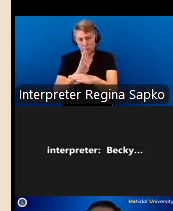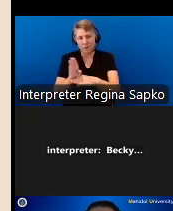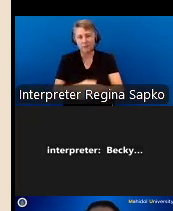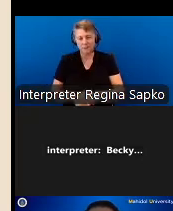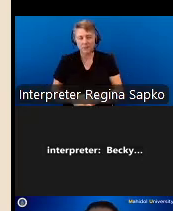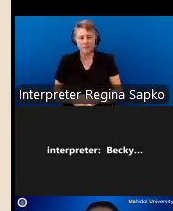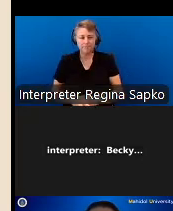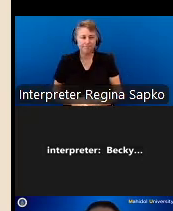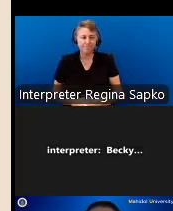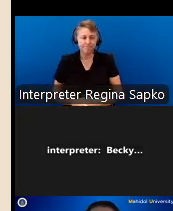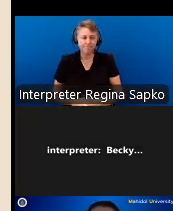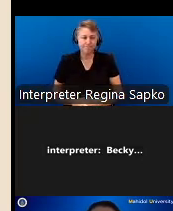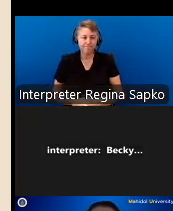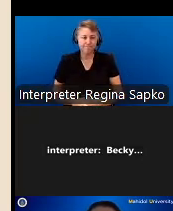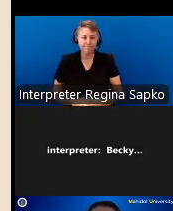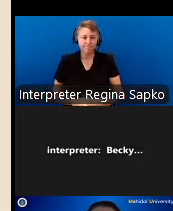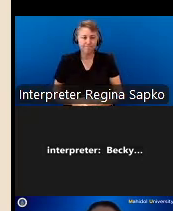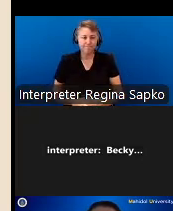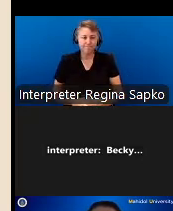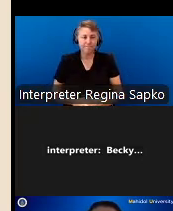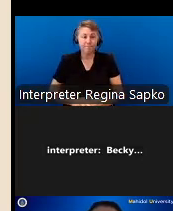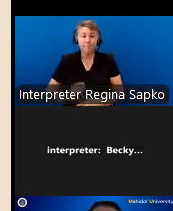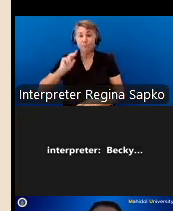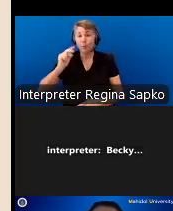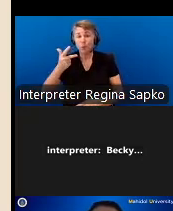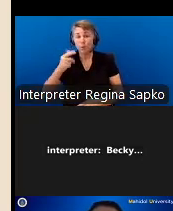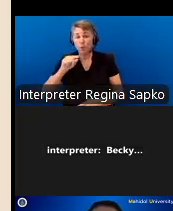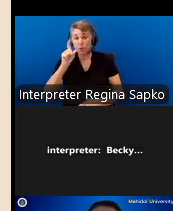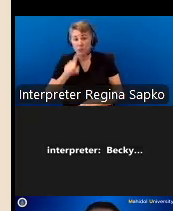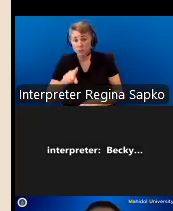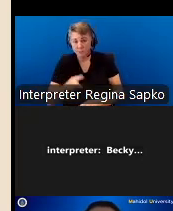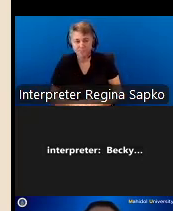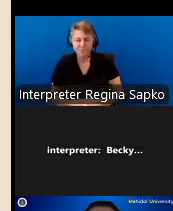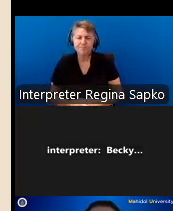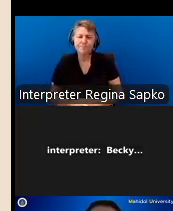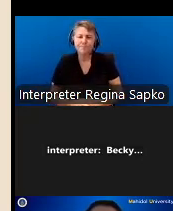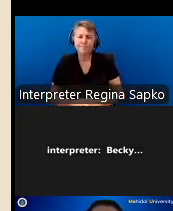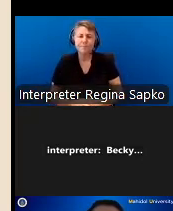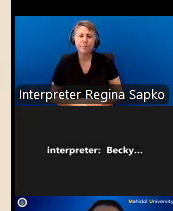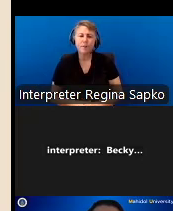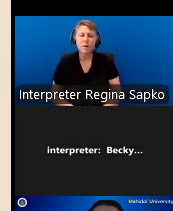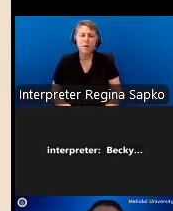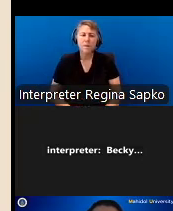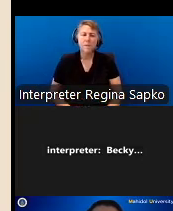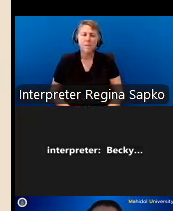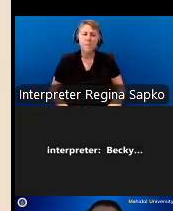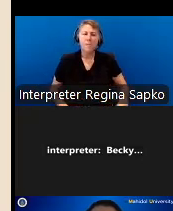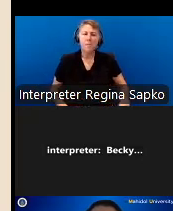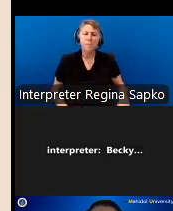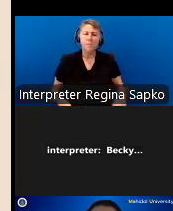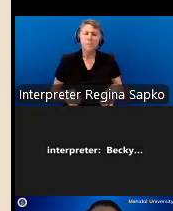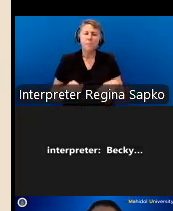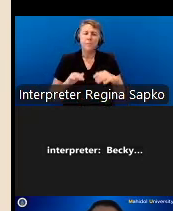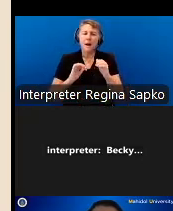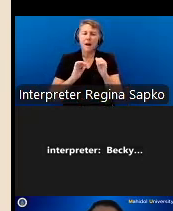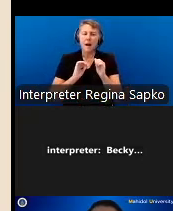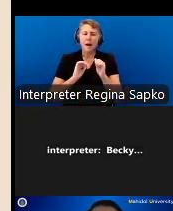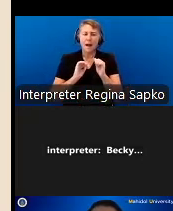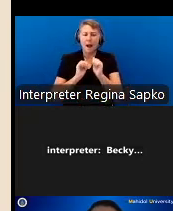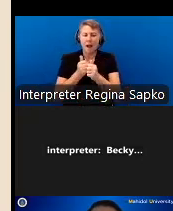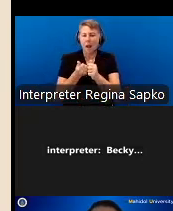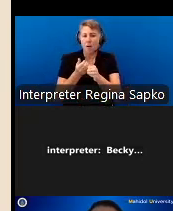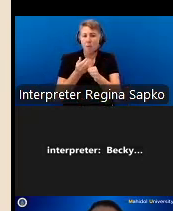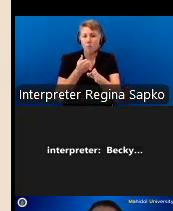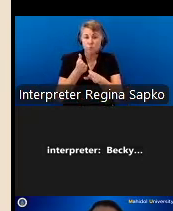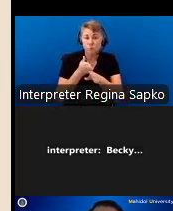And the fourth one is about the third one, how to career preparation